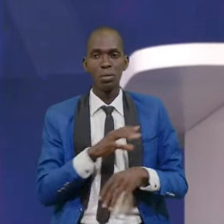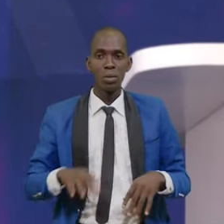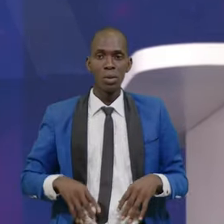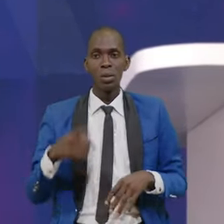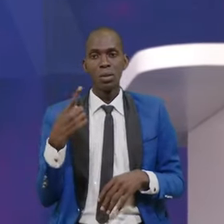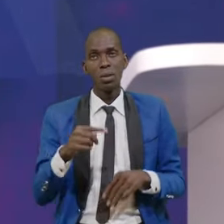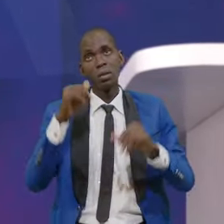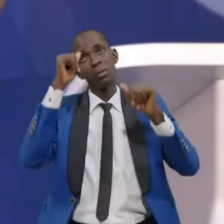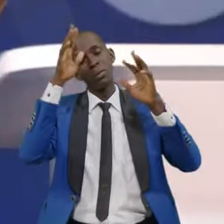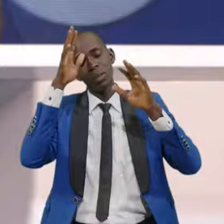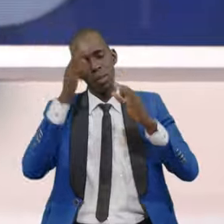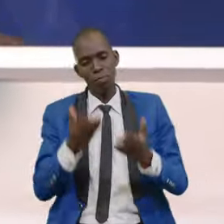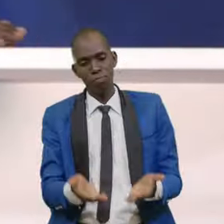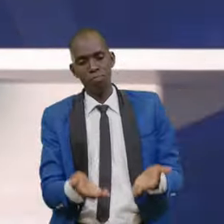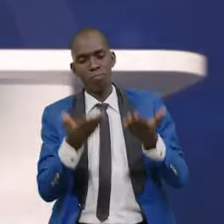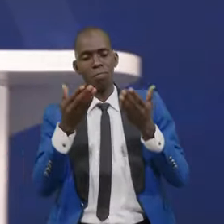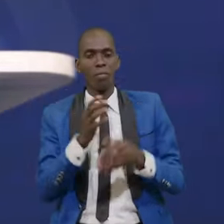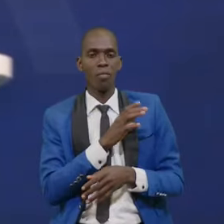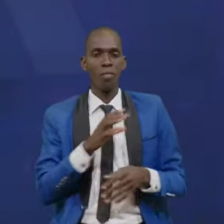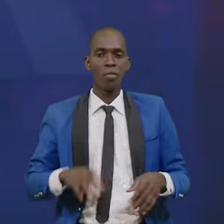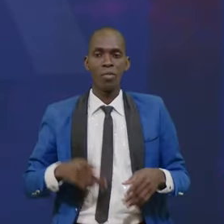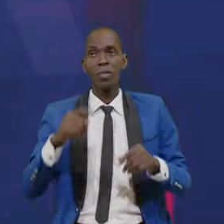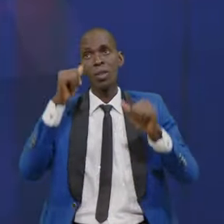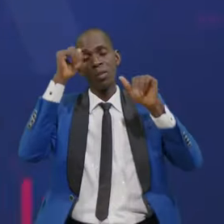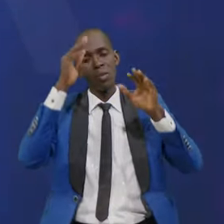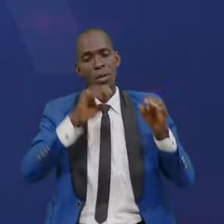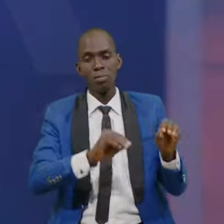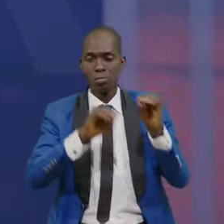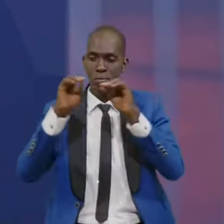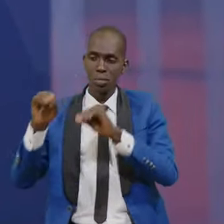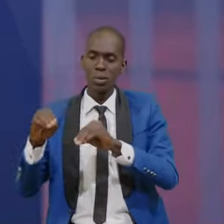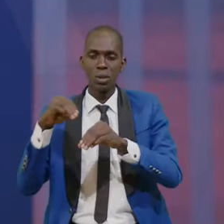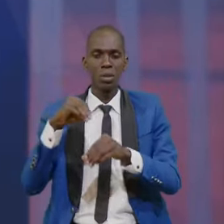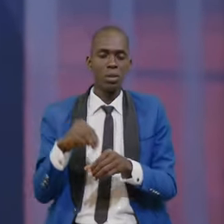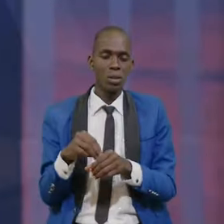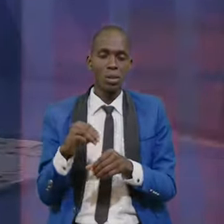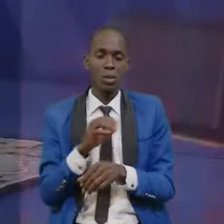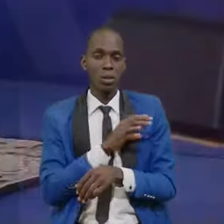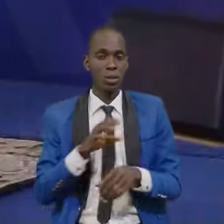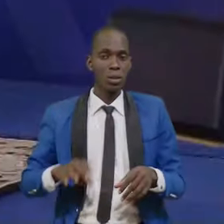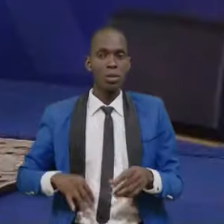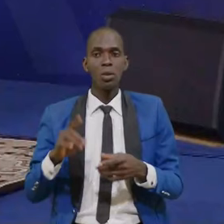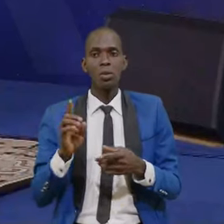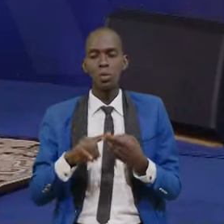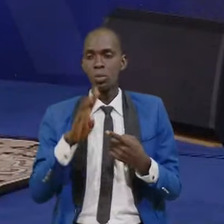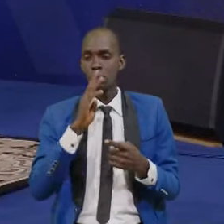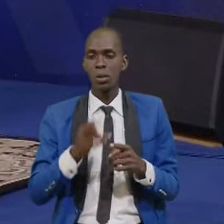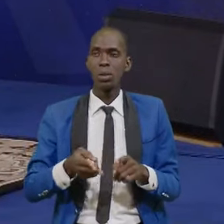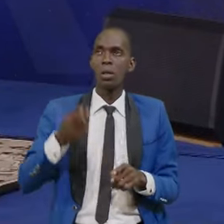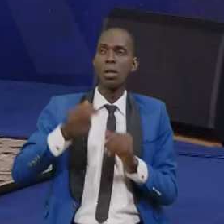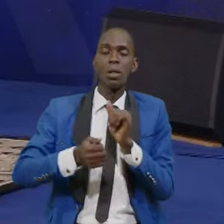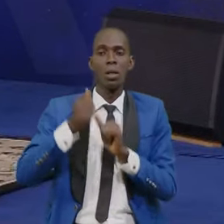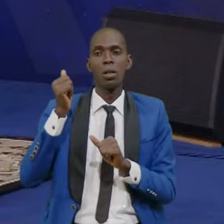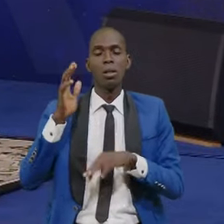him. Christ the Father positioned him to be higher than the highest in the